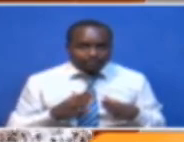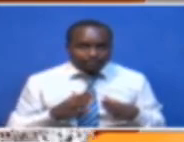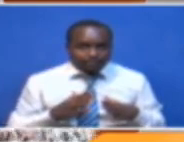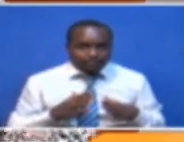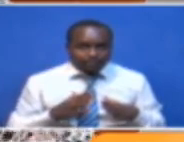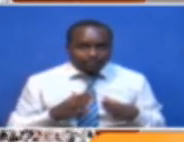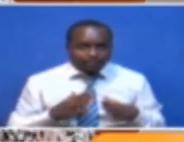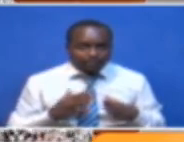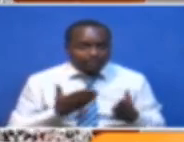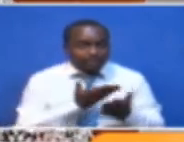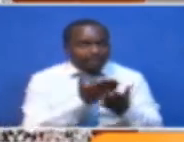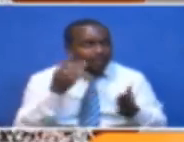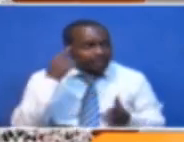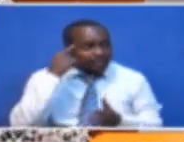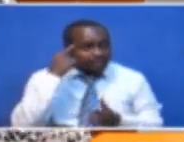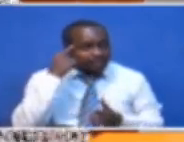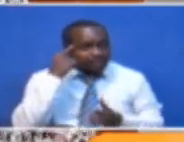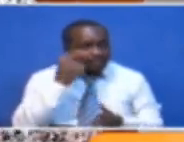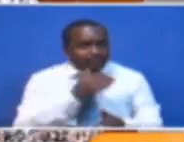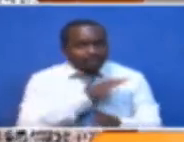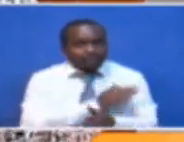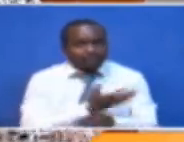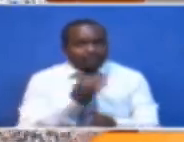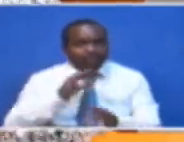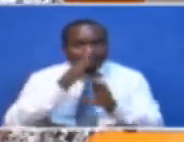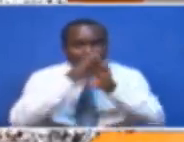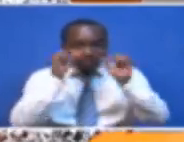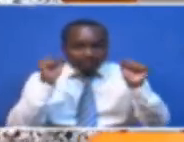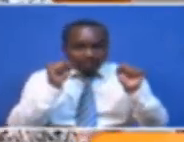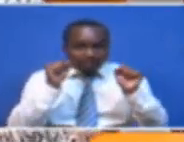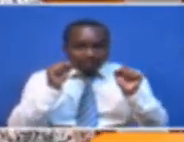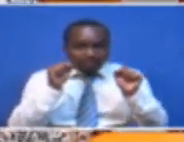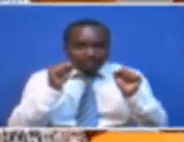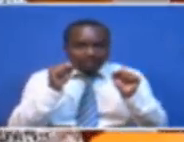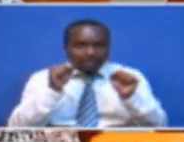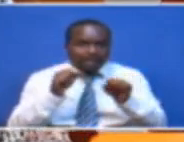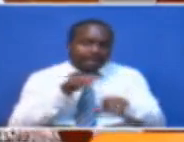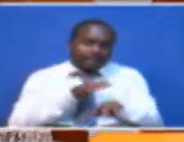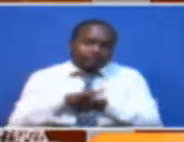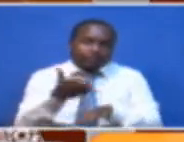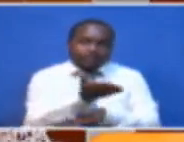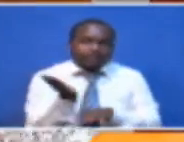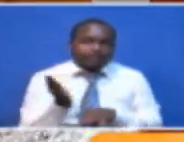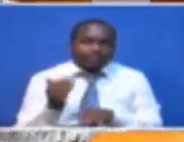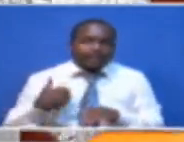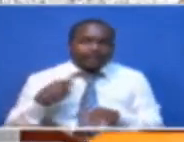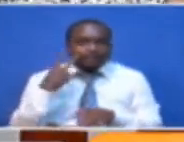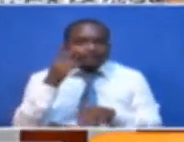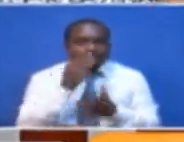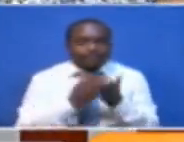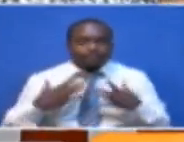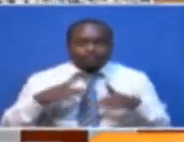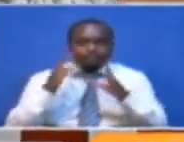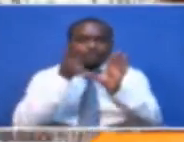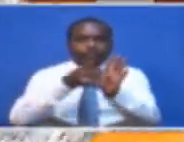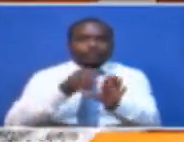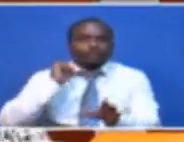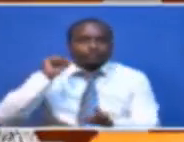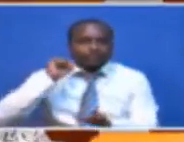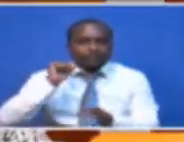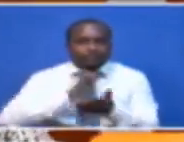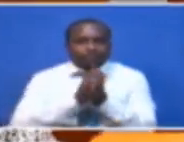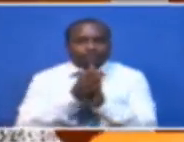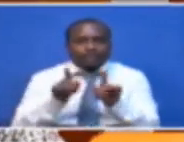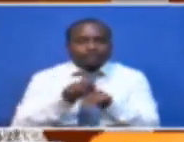they think the power of the presidency has rubbed on them. I've seen some people going to politics in order to be like the